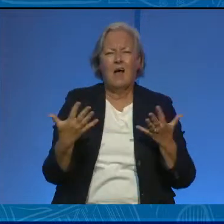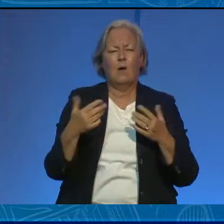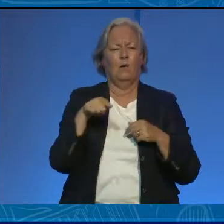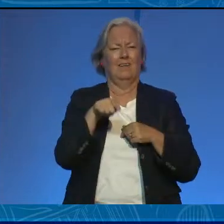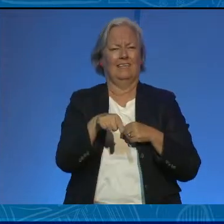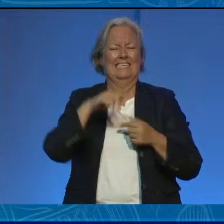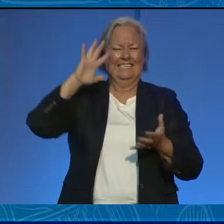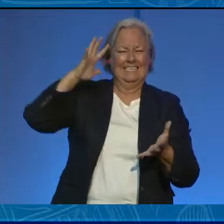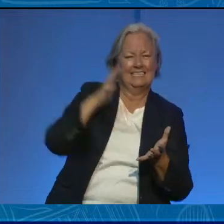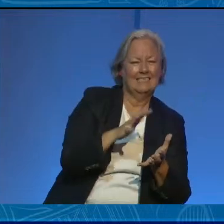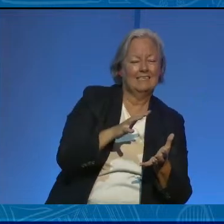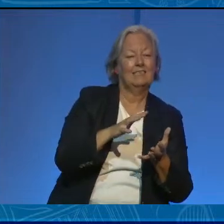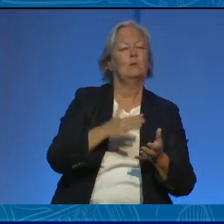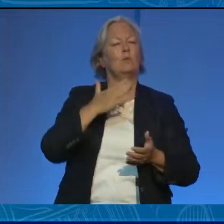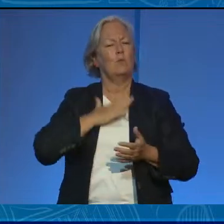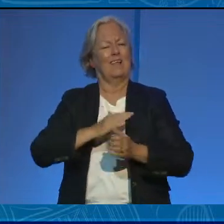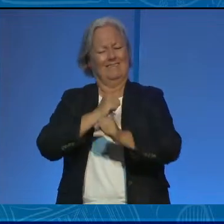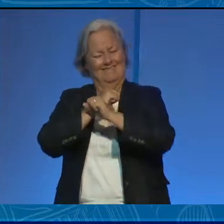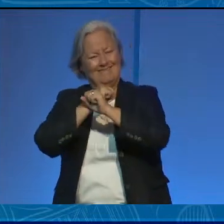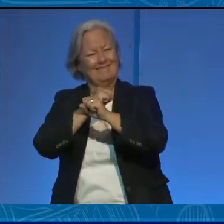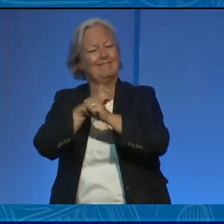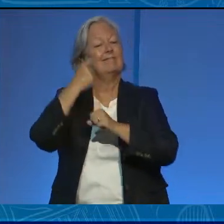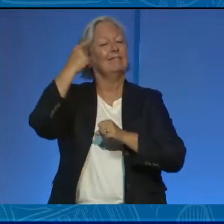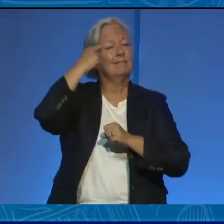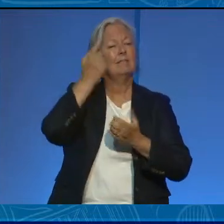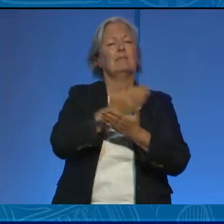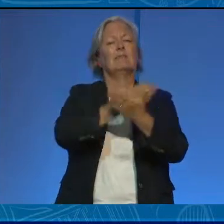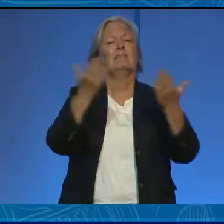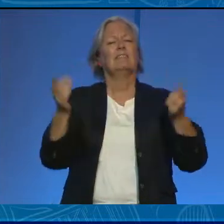the protection of the most vulnerable.